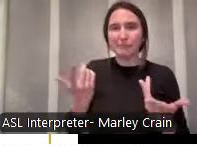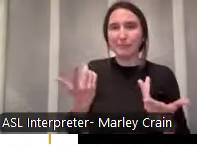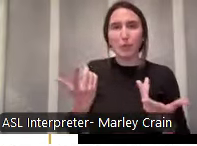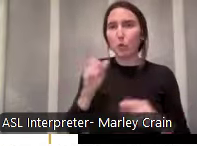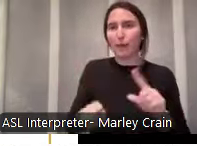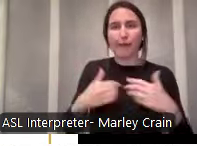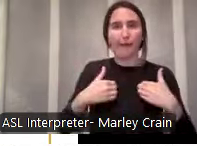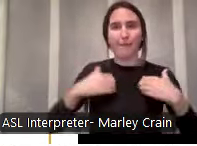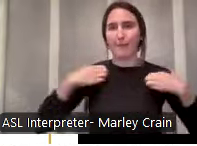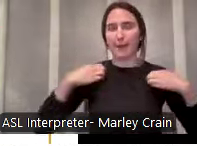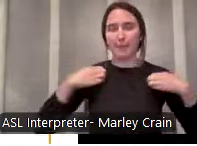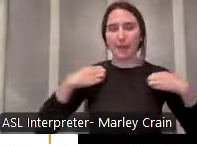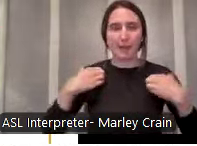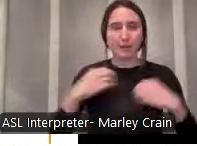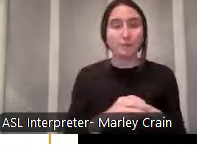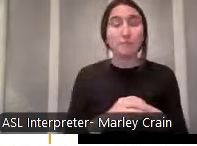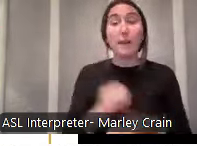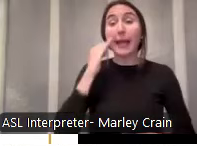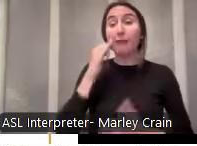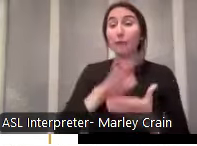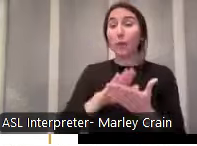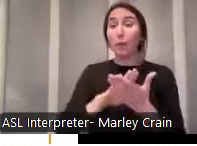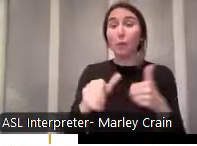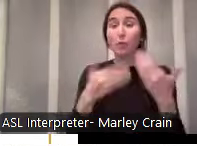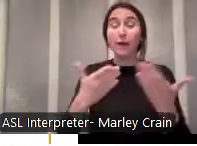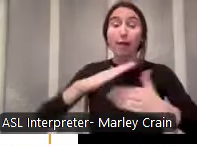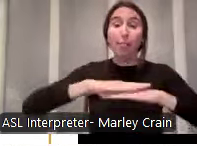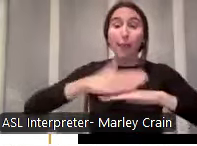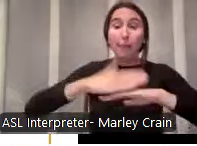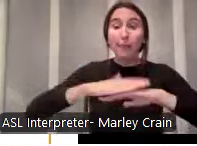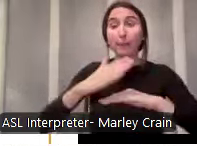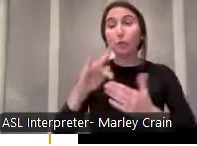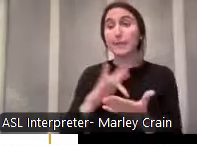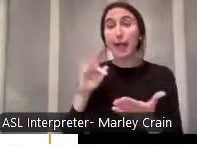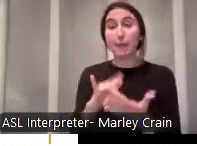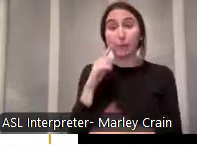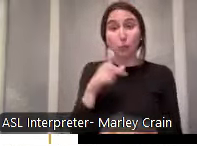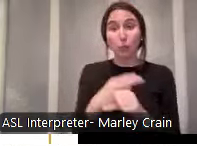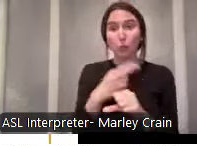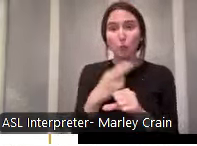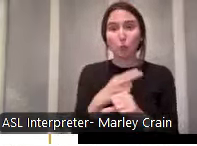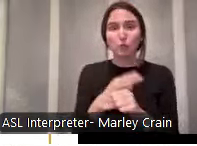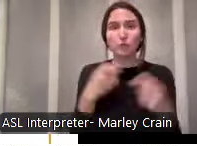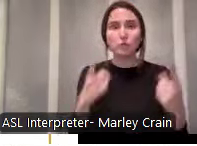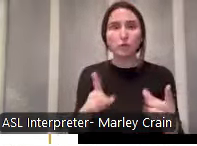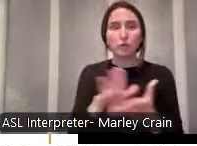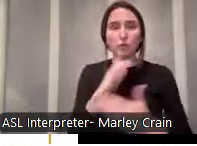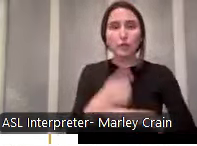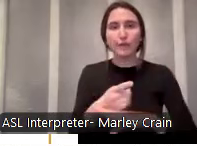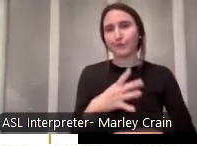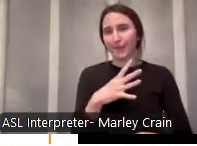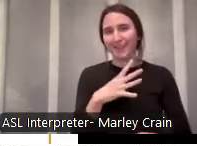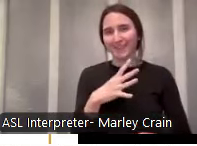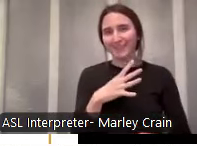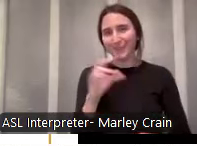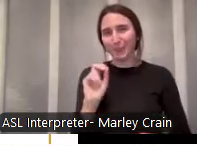obviously okay. If they're giving you a laptop to work or a tablet to work, that's okay. You can use school provided